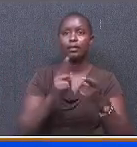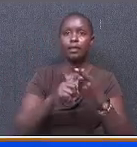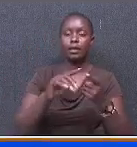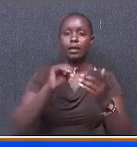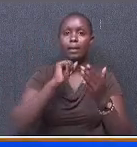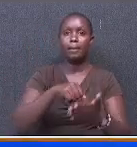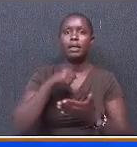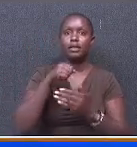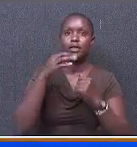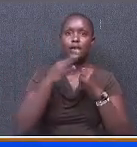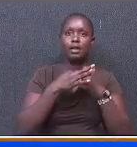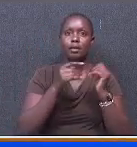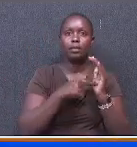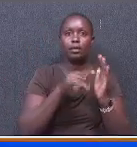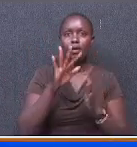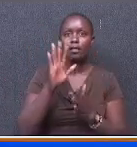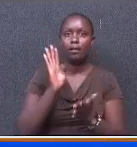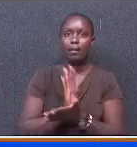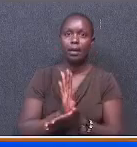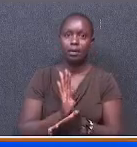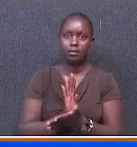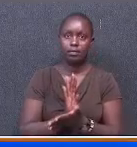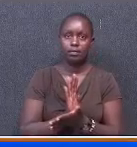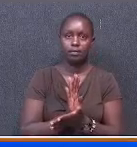of 8.5 billion.